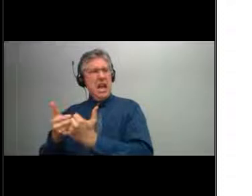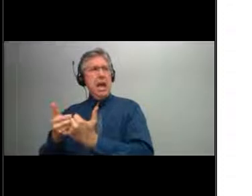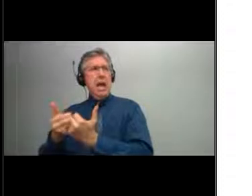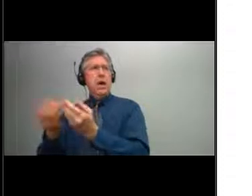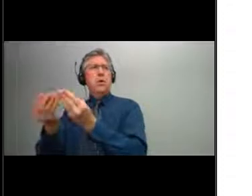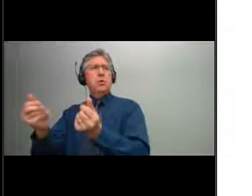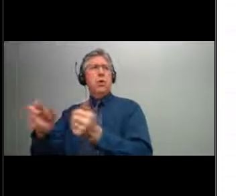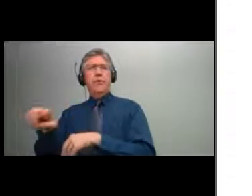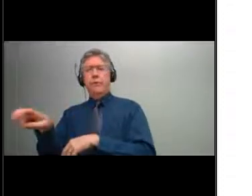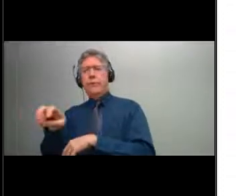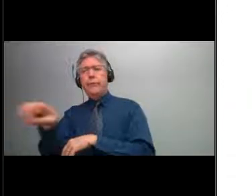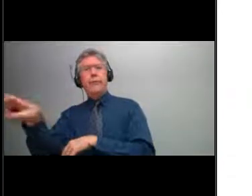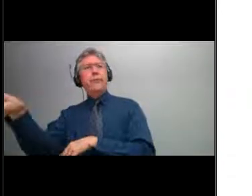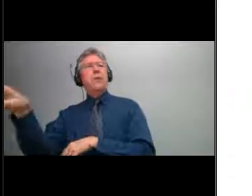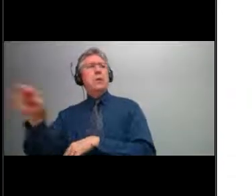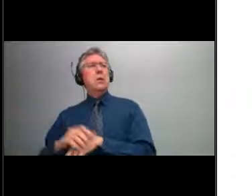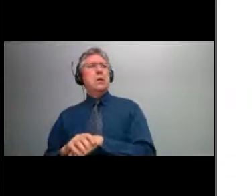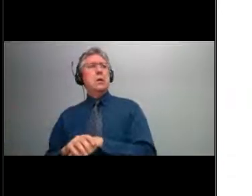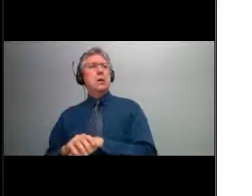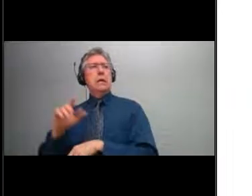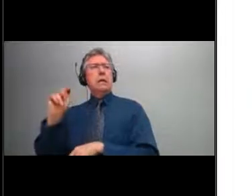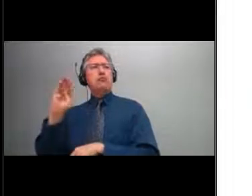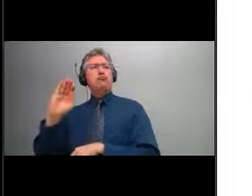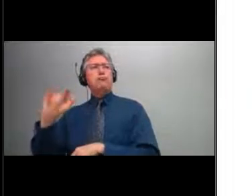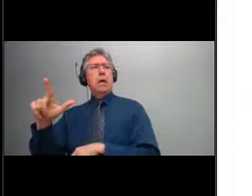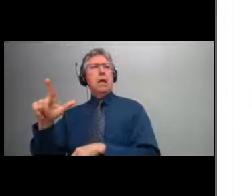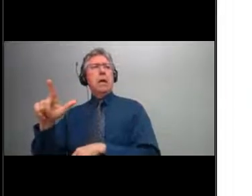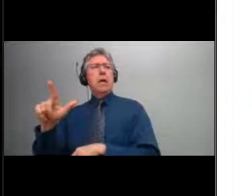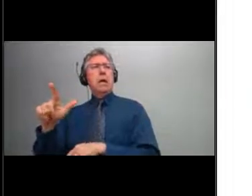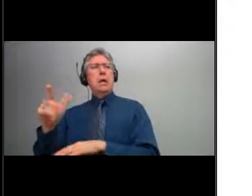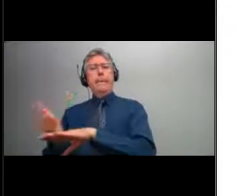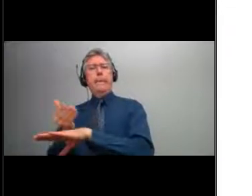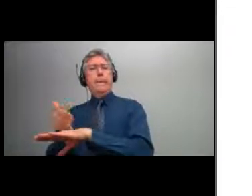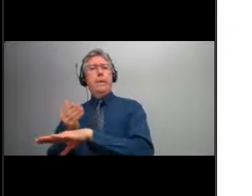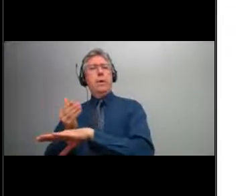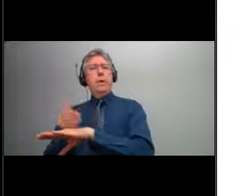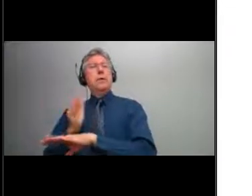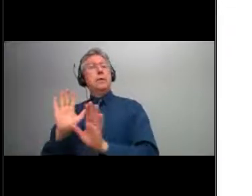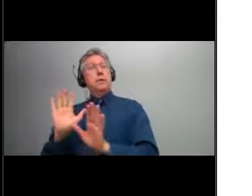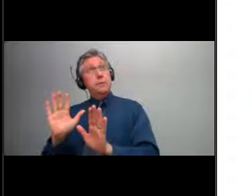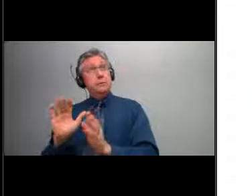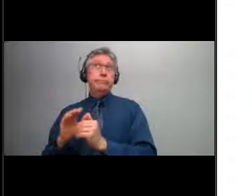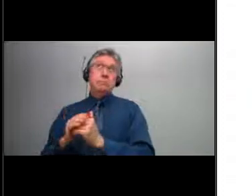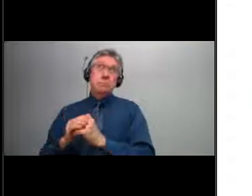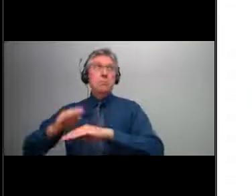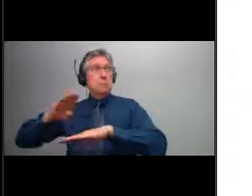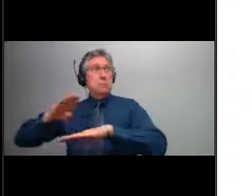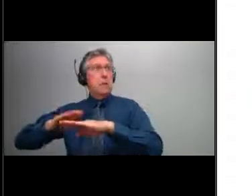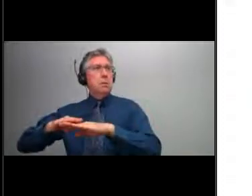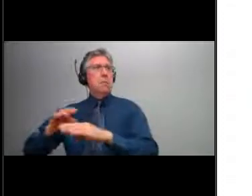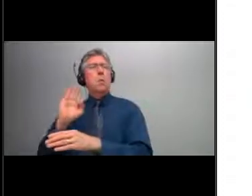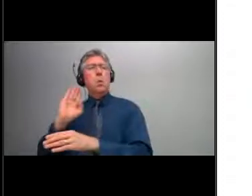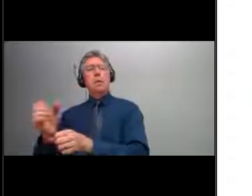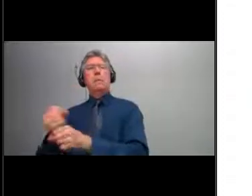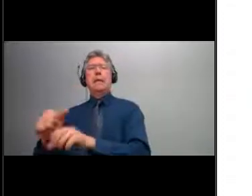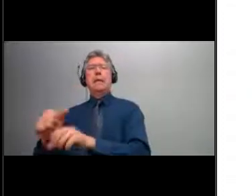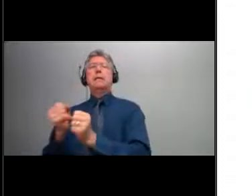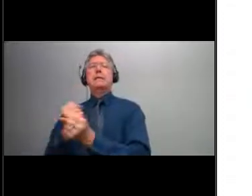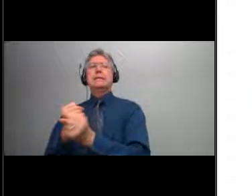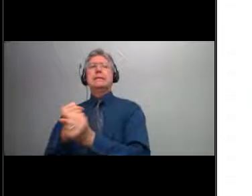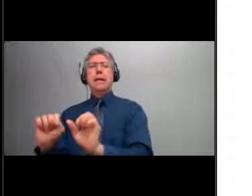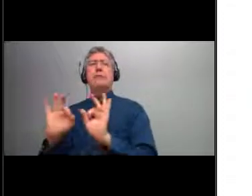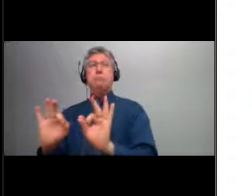path or trail needs to be up, at least made safe. I